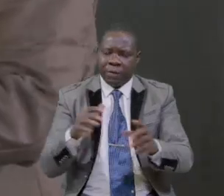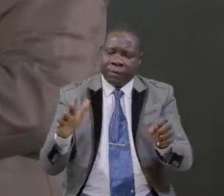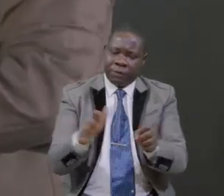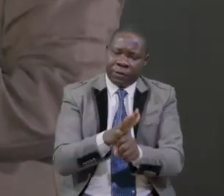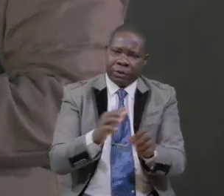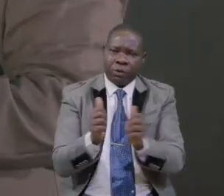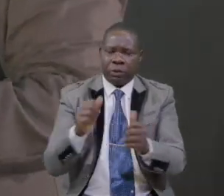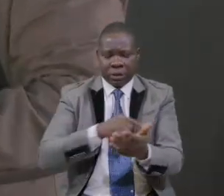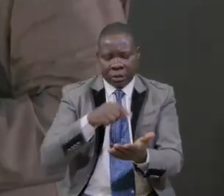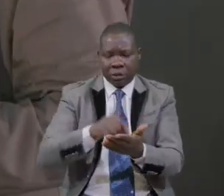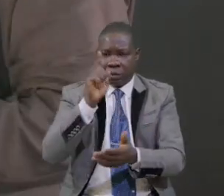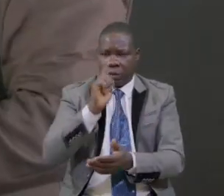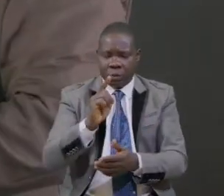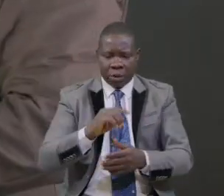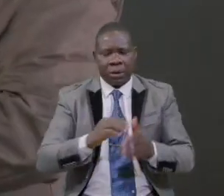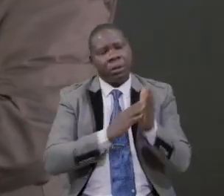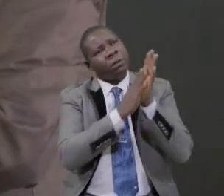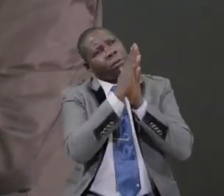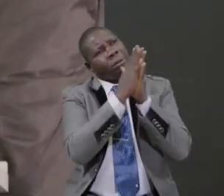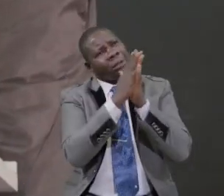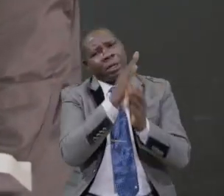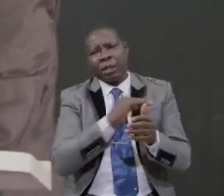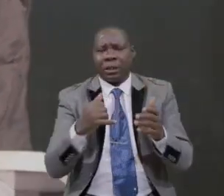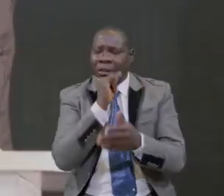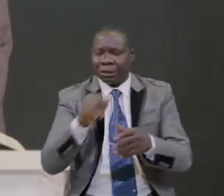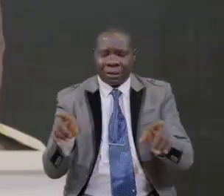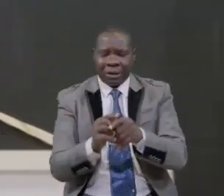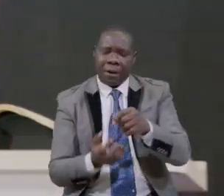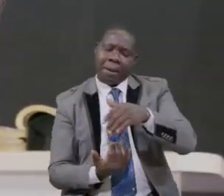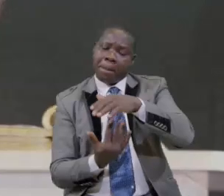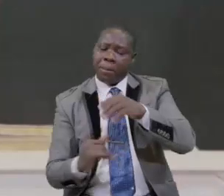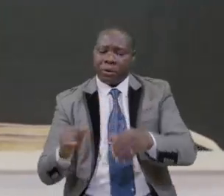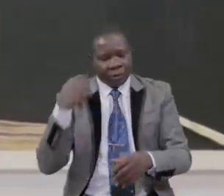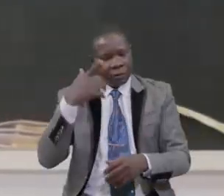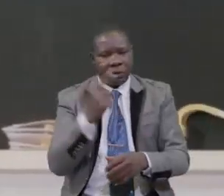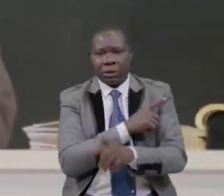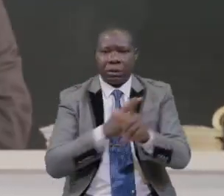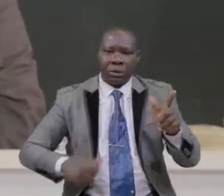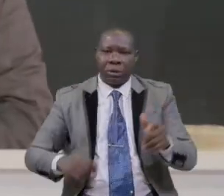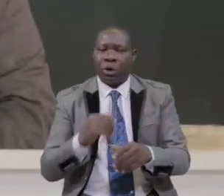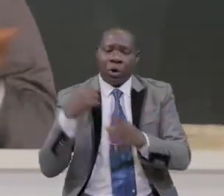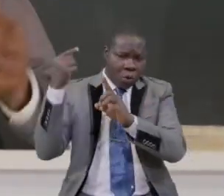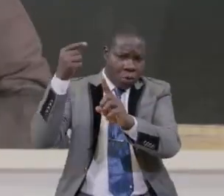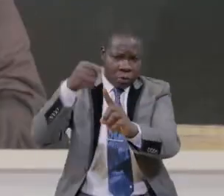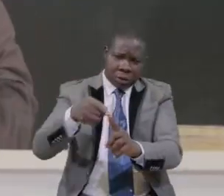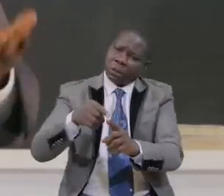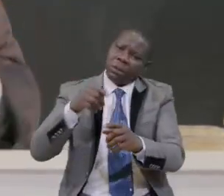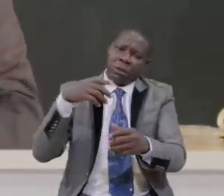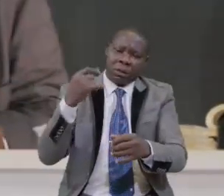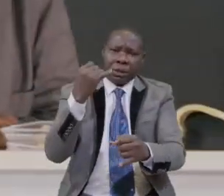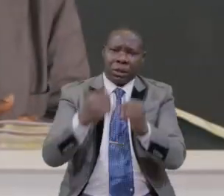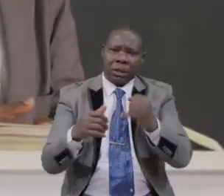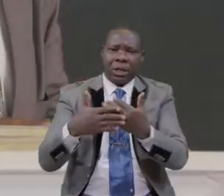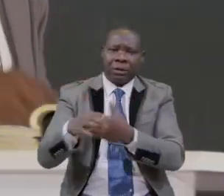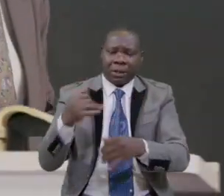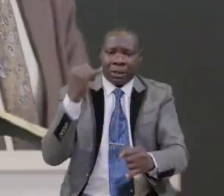And he was like burning for the Lord. And until the end, even after the end, after he was